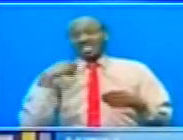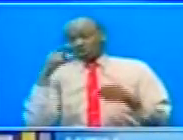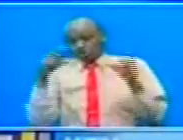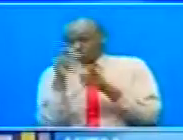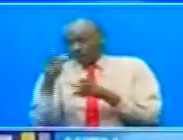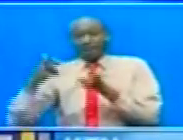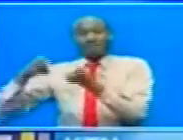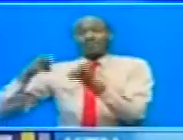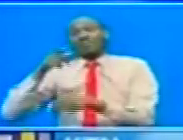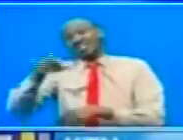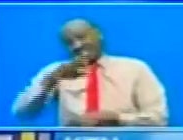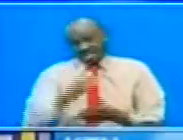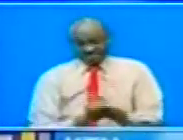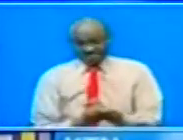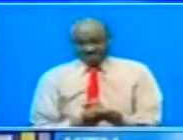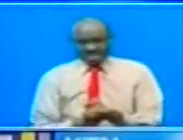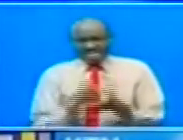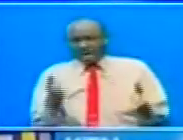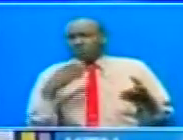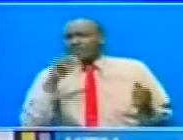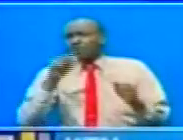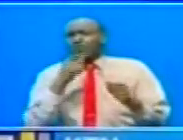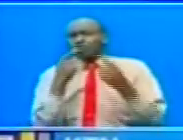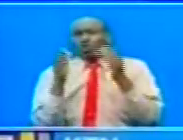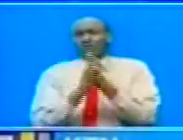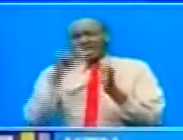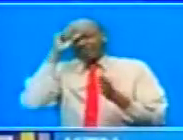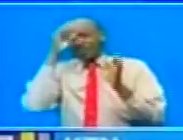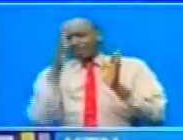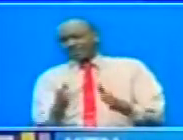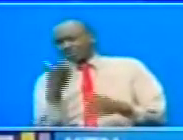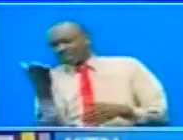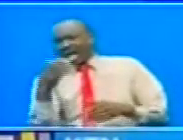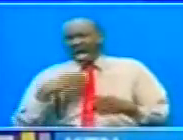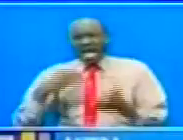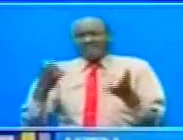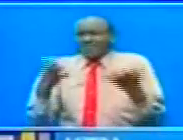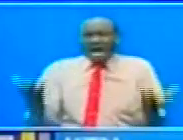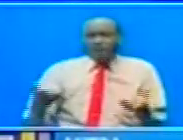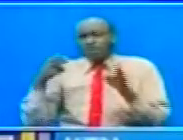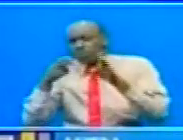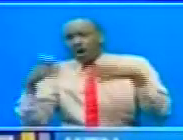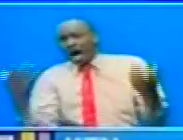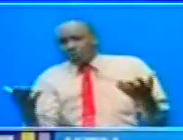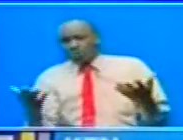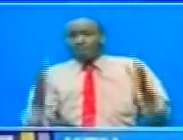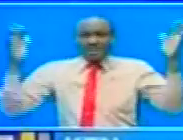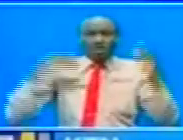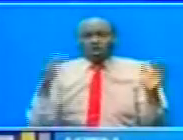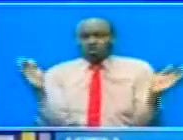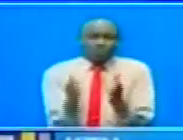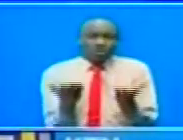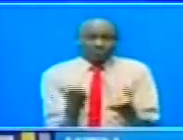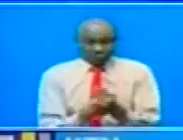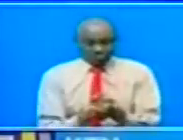don't know if you've been able to talk to any government officials. How heavy was the gunfire and the blasts? All right.